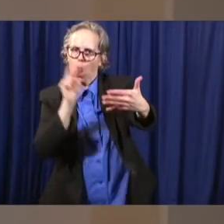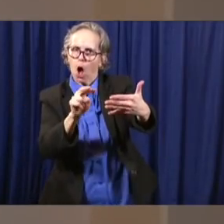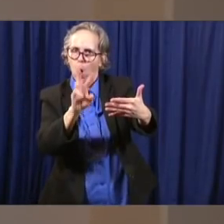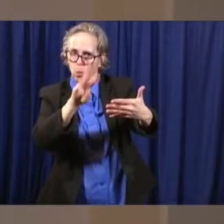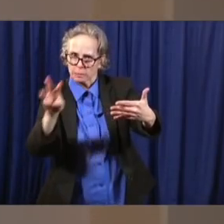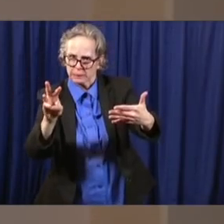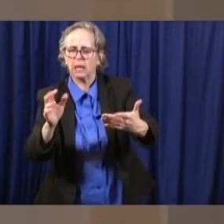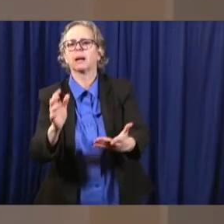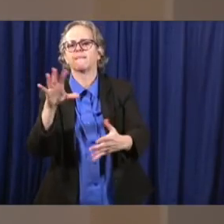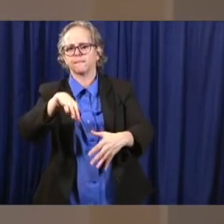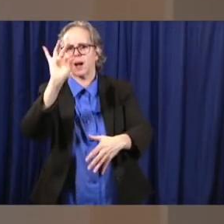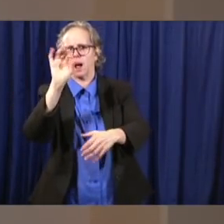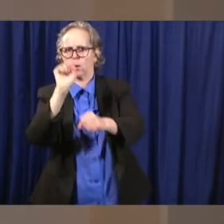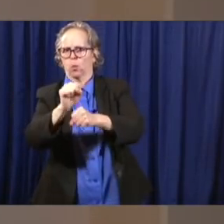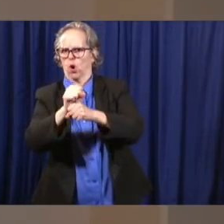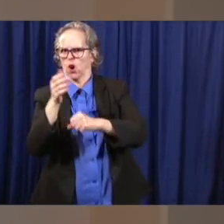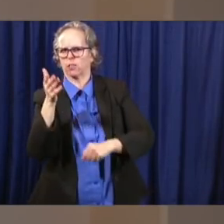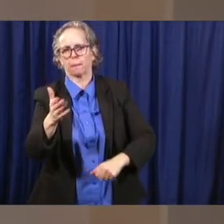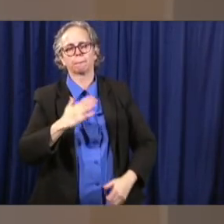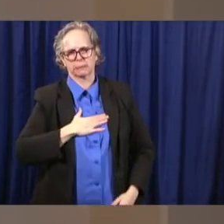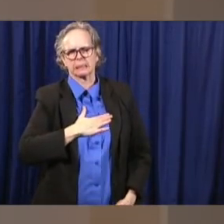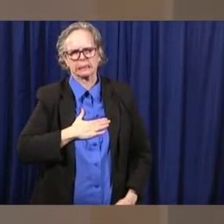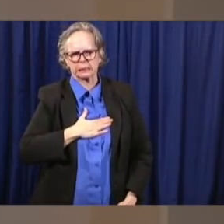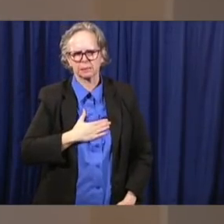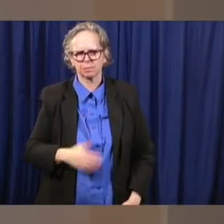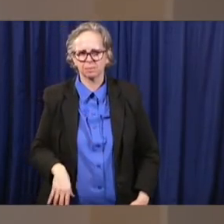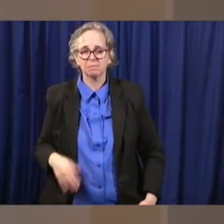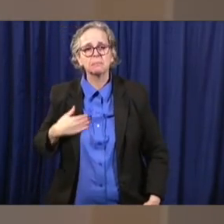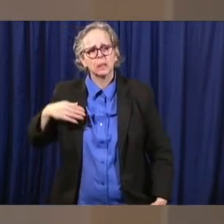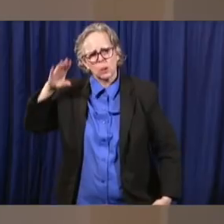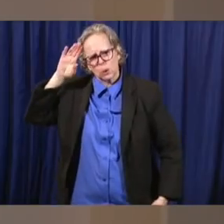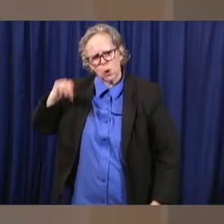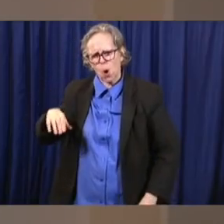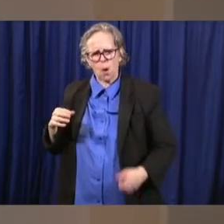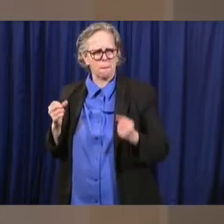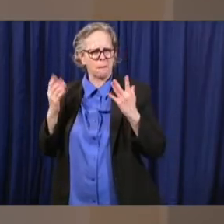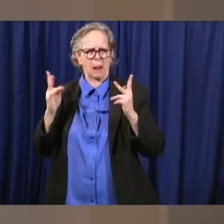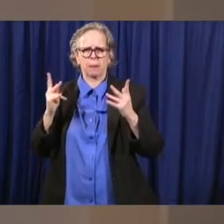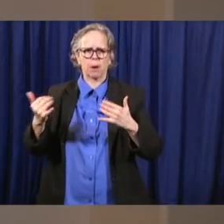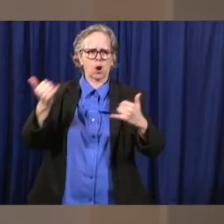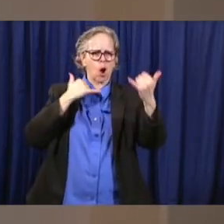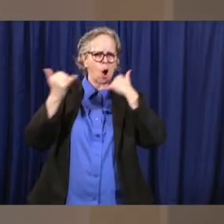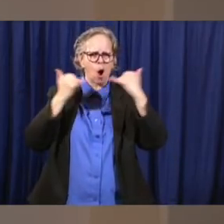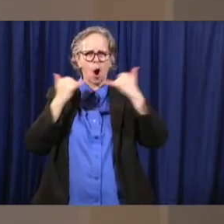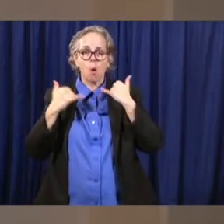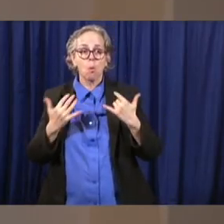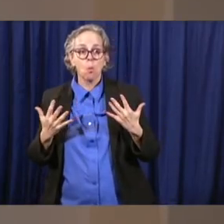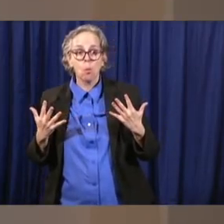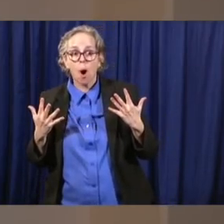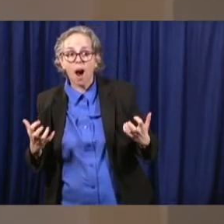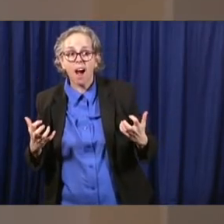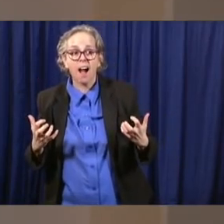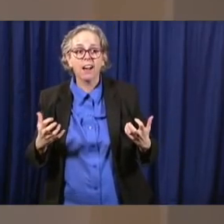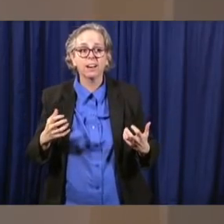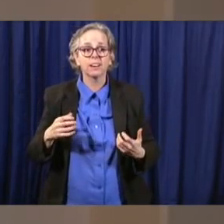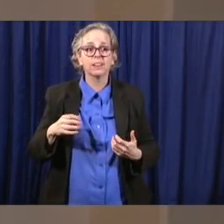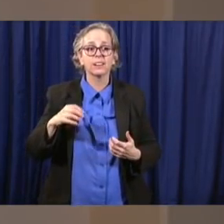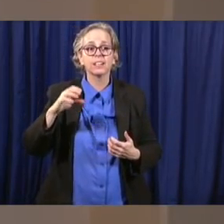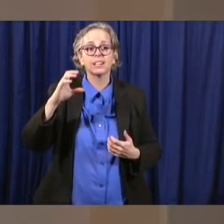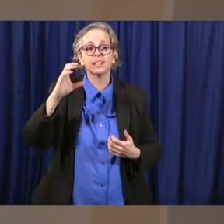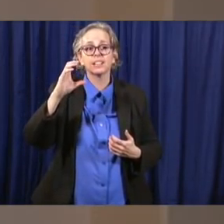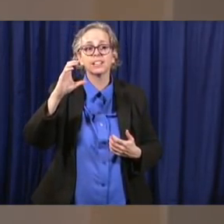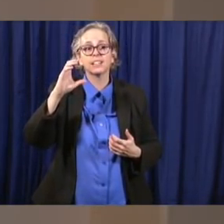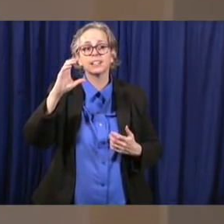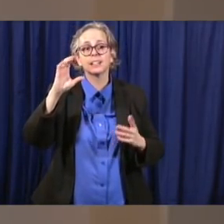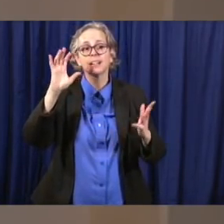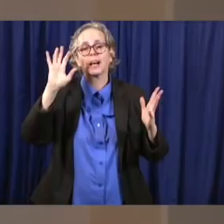I know that they're looking for certainty out there. They want to know what the future looks like, and believe us, we want to know what the future looks like too,